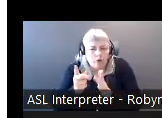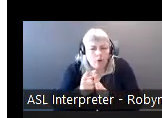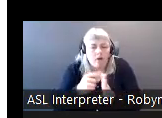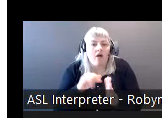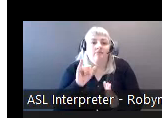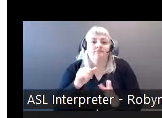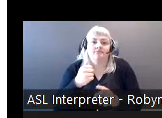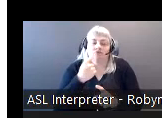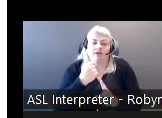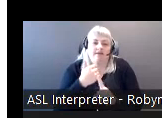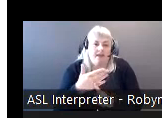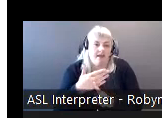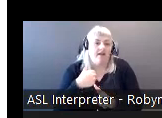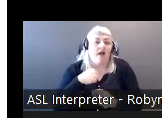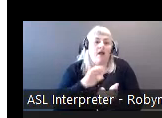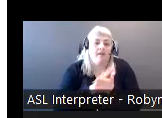window.